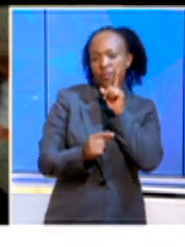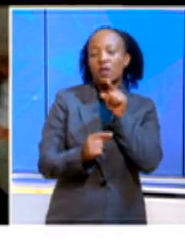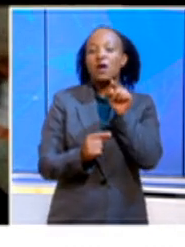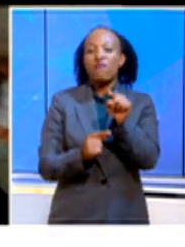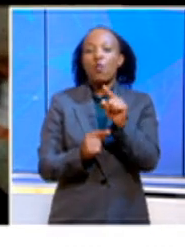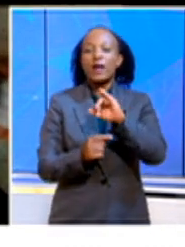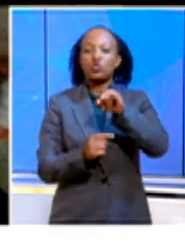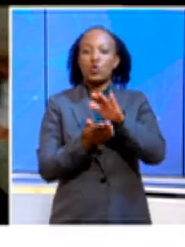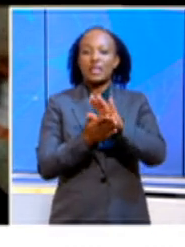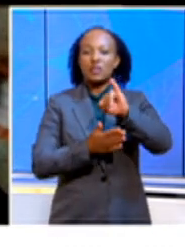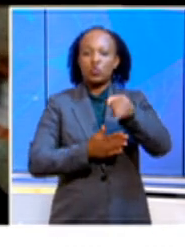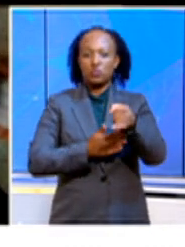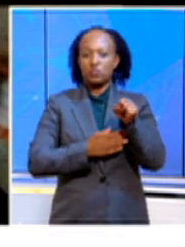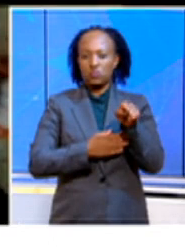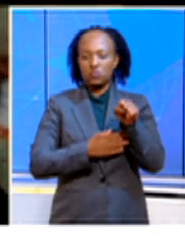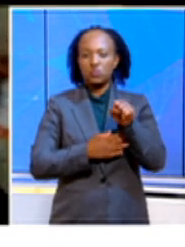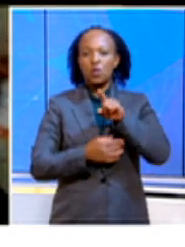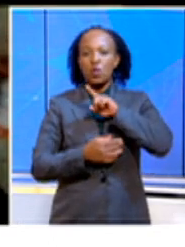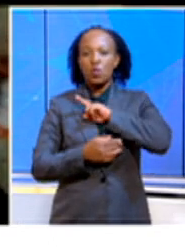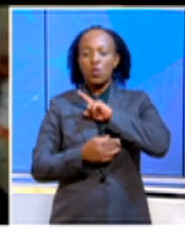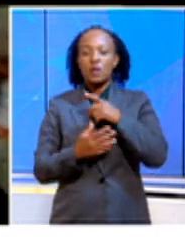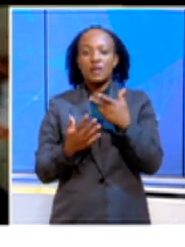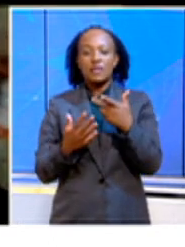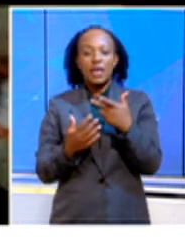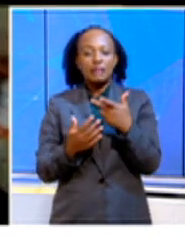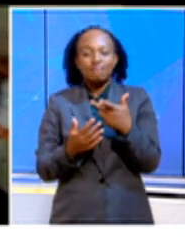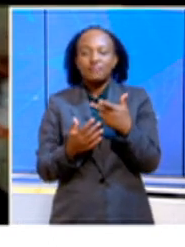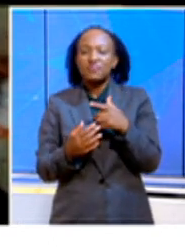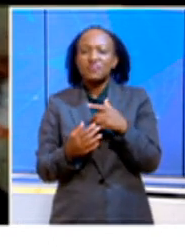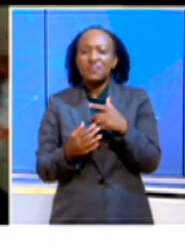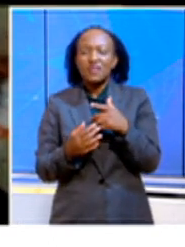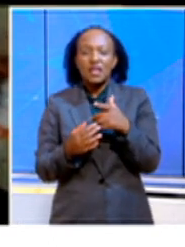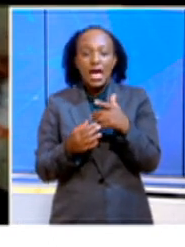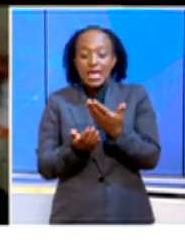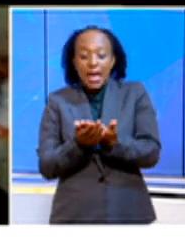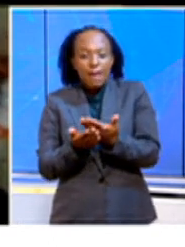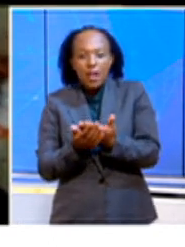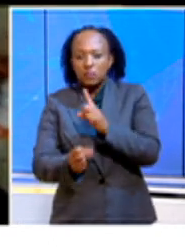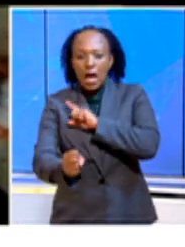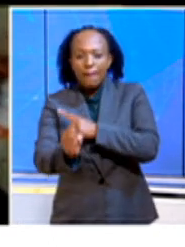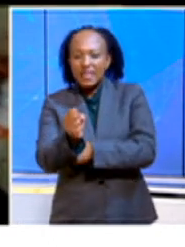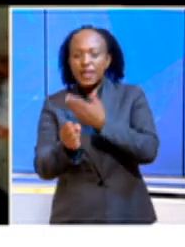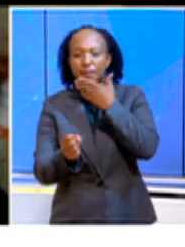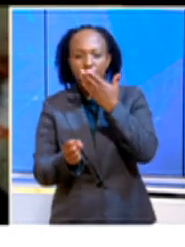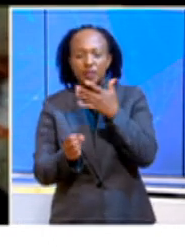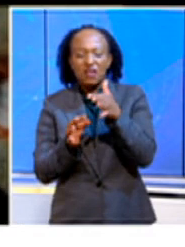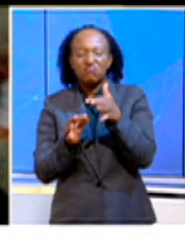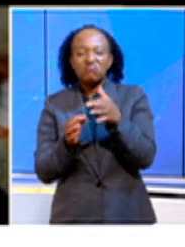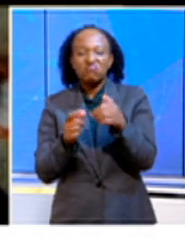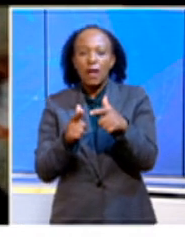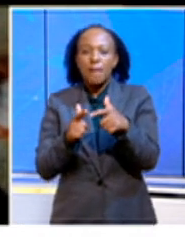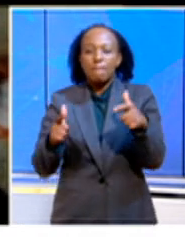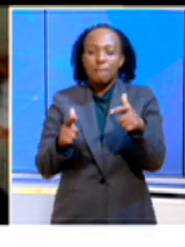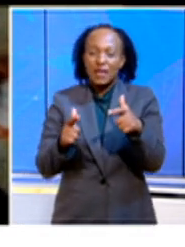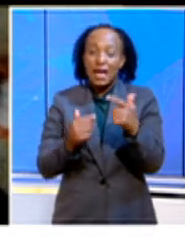basically expanded against their sort of capability, which is quite limited. But in